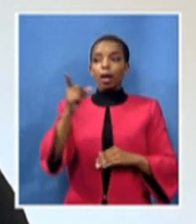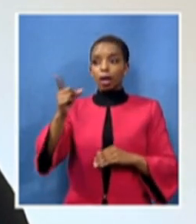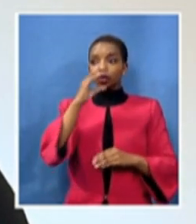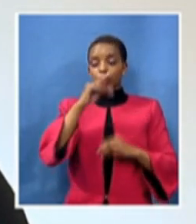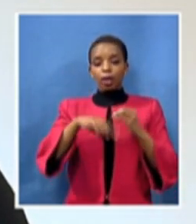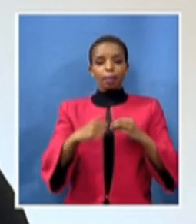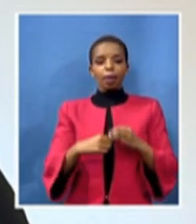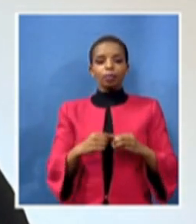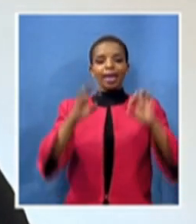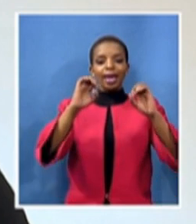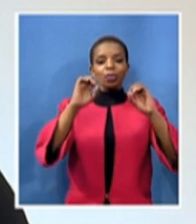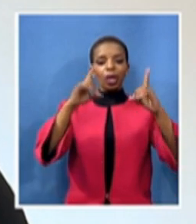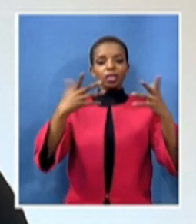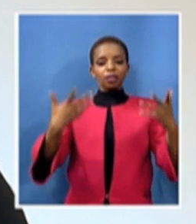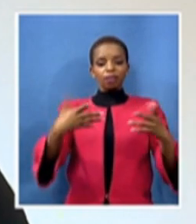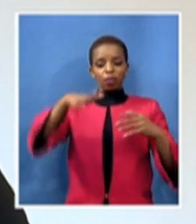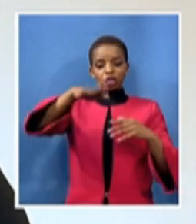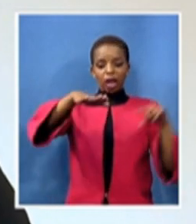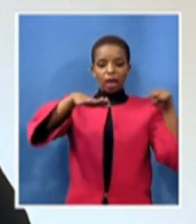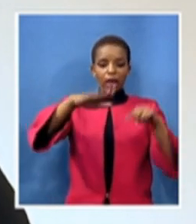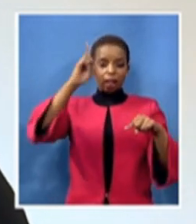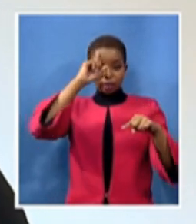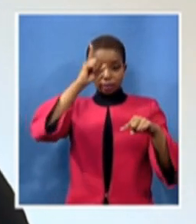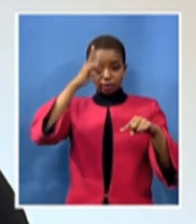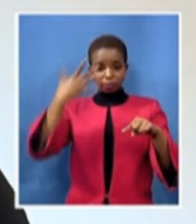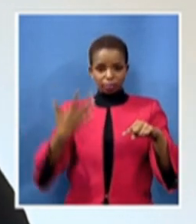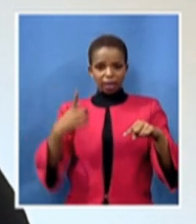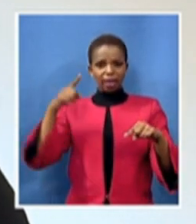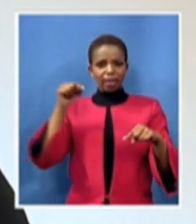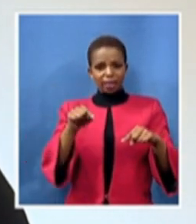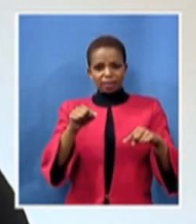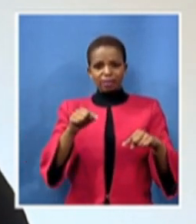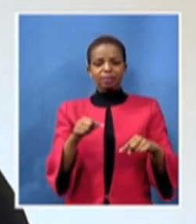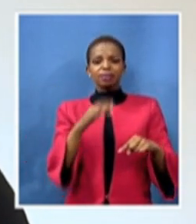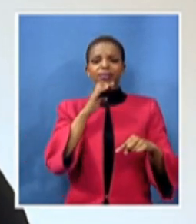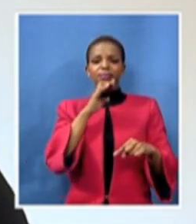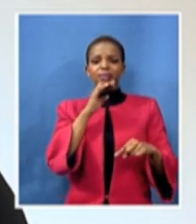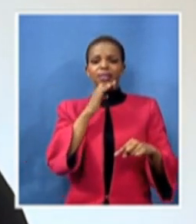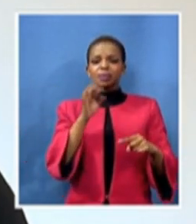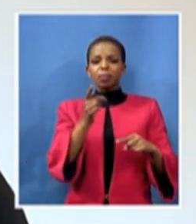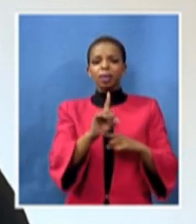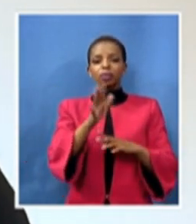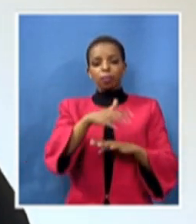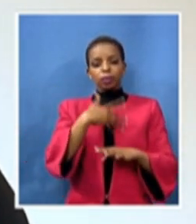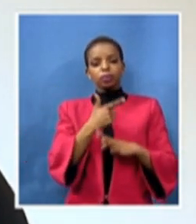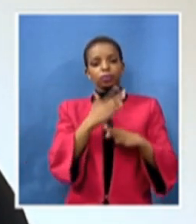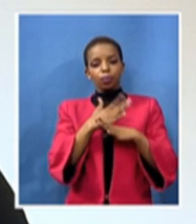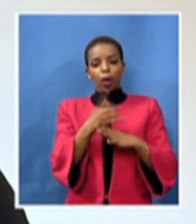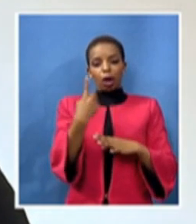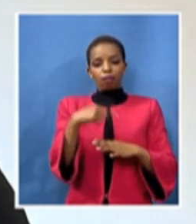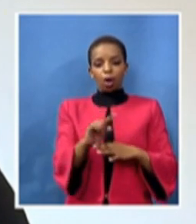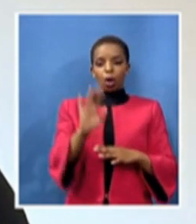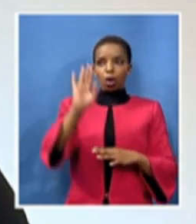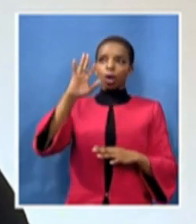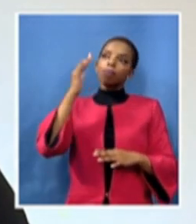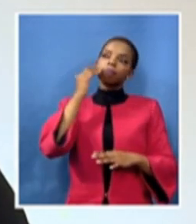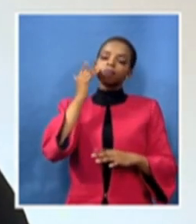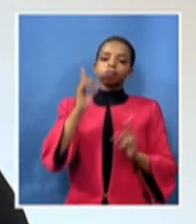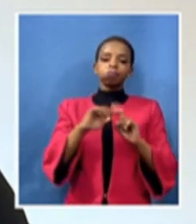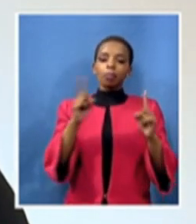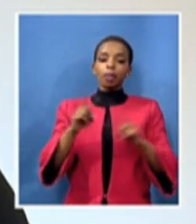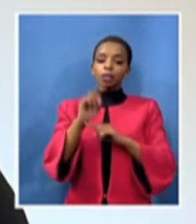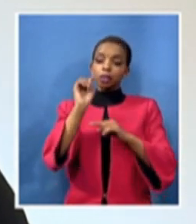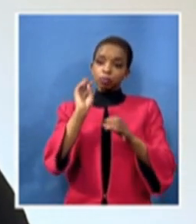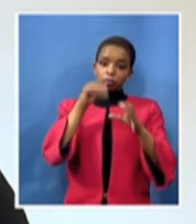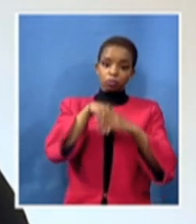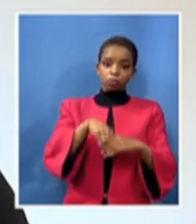black children employees of the white man and not to play a role in the mainstream of the economy, like in technical skills